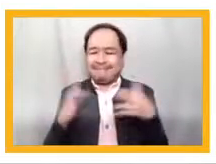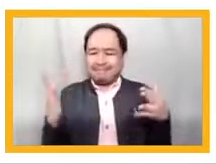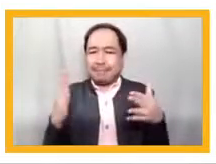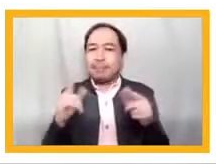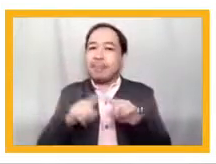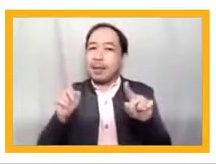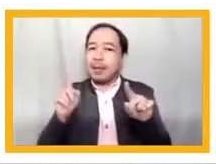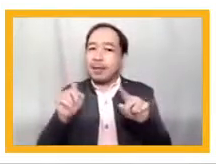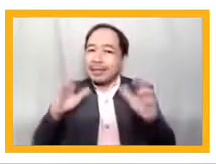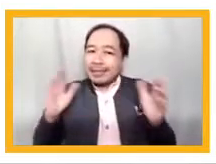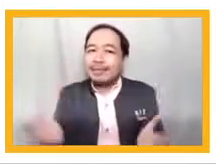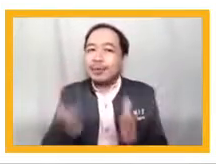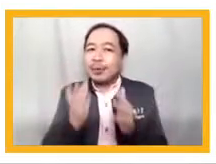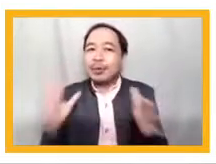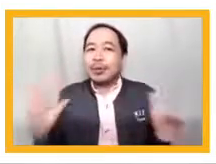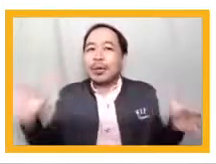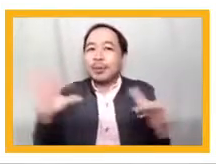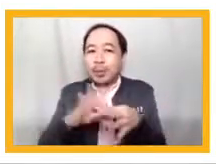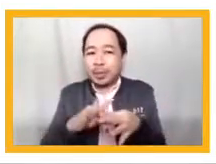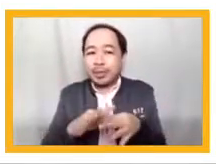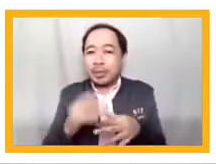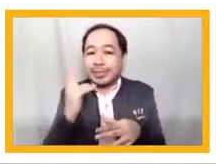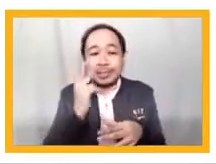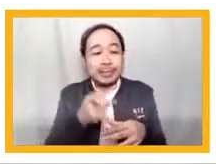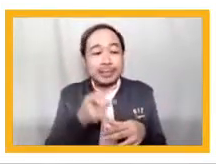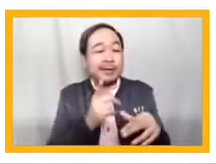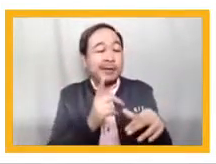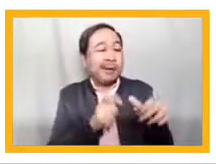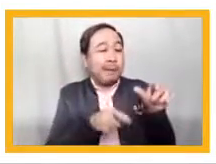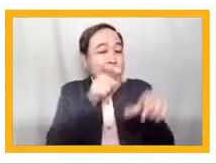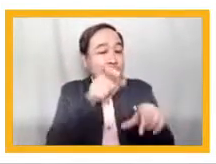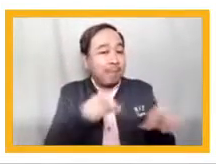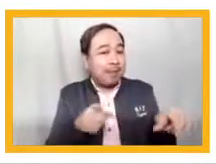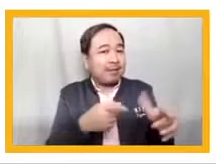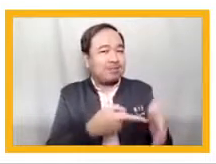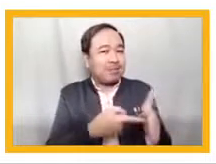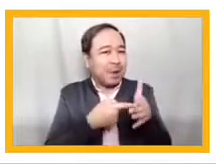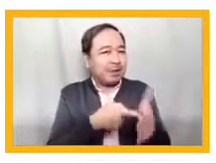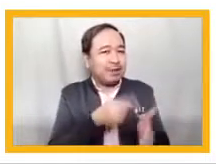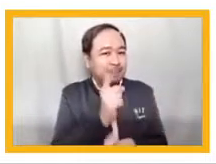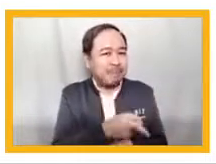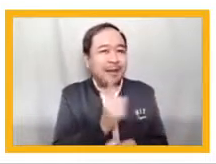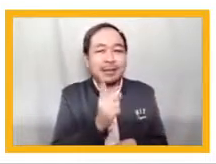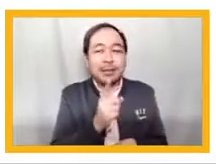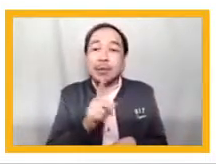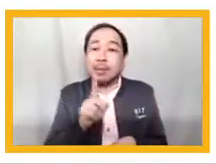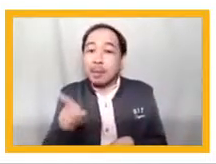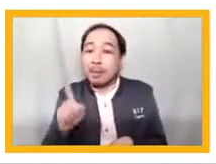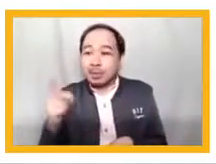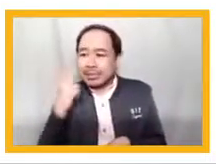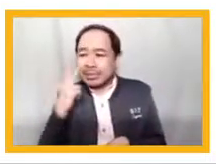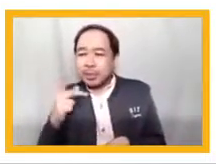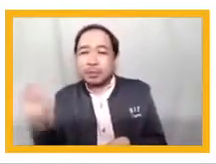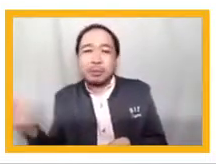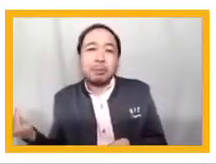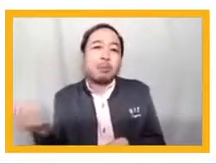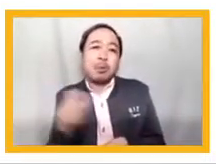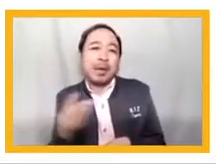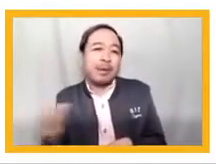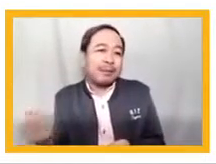between the market demands and the traditional providers. And we would like to